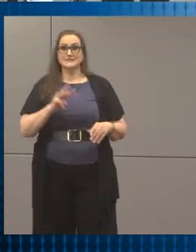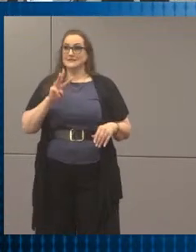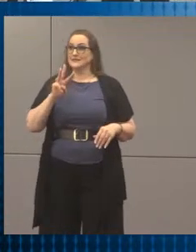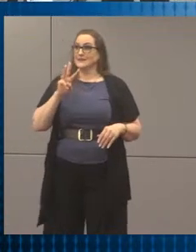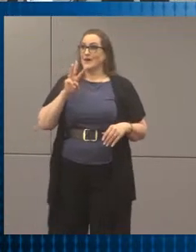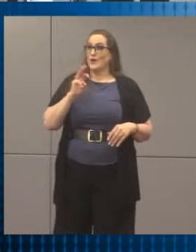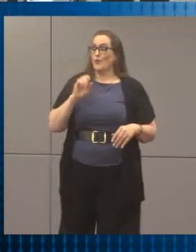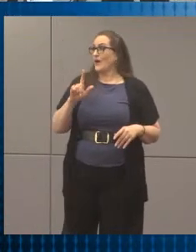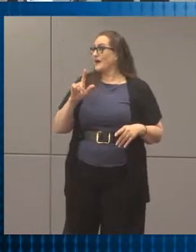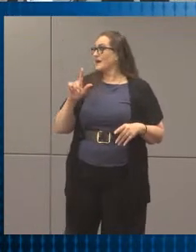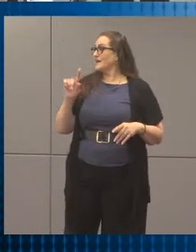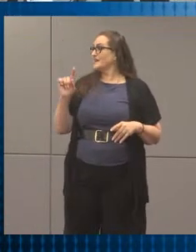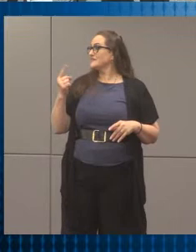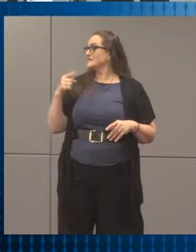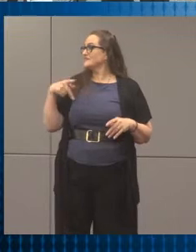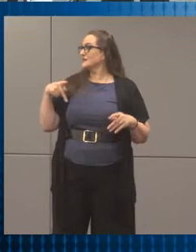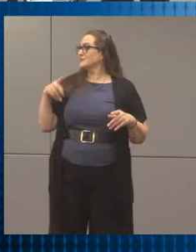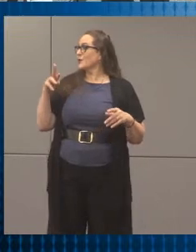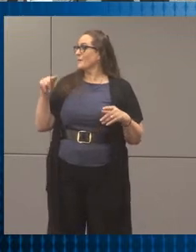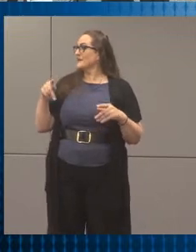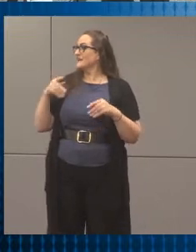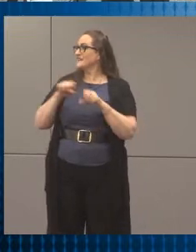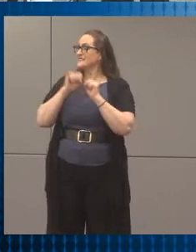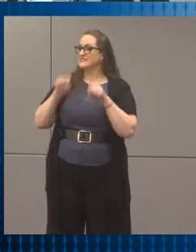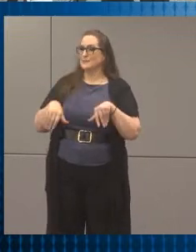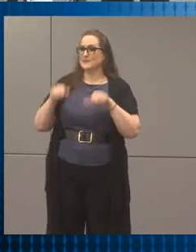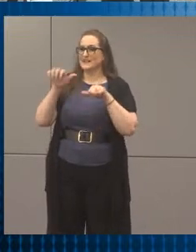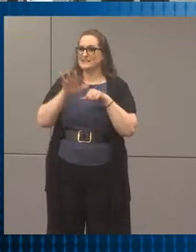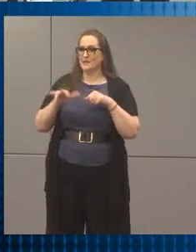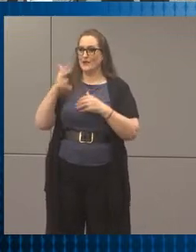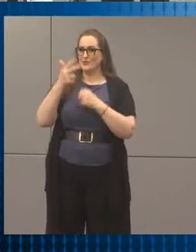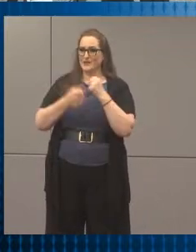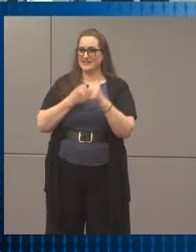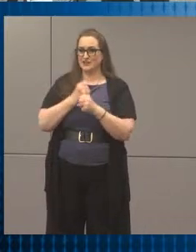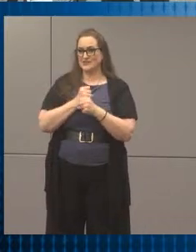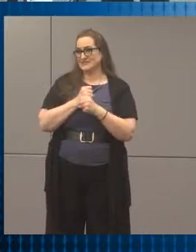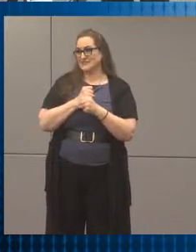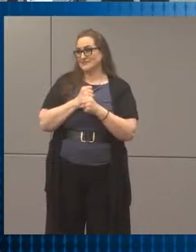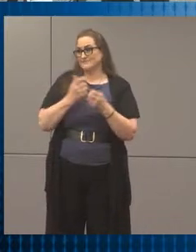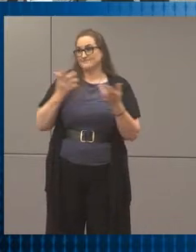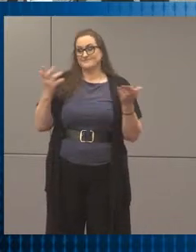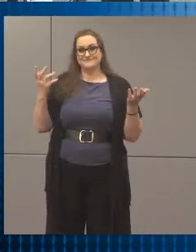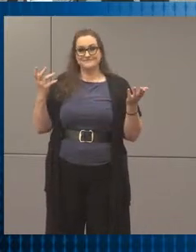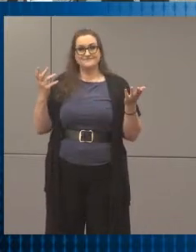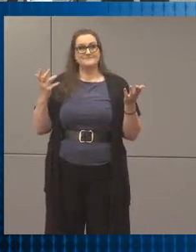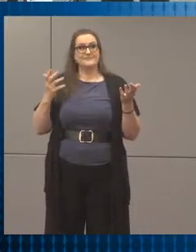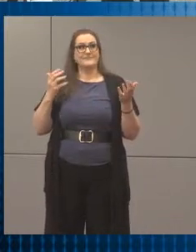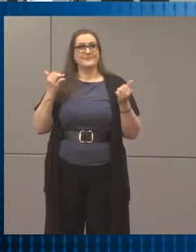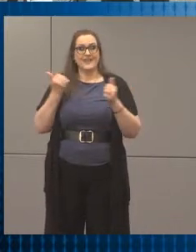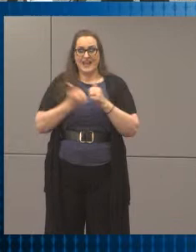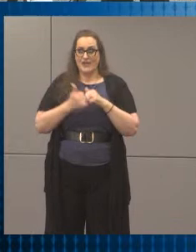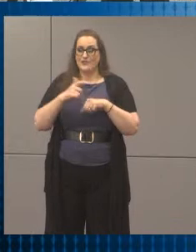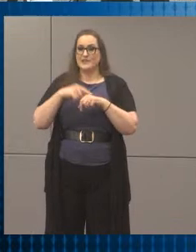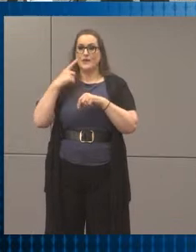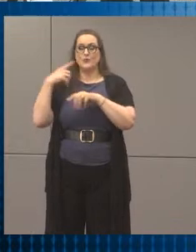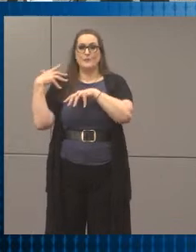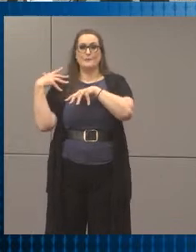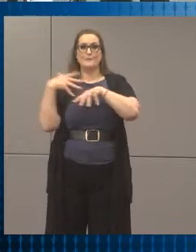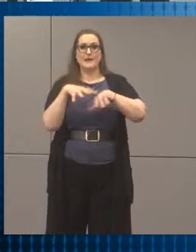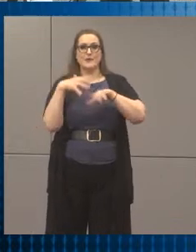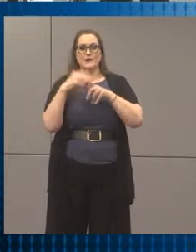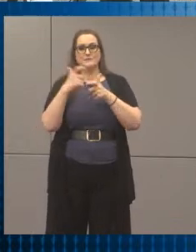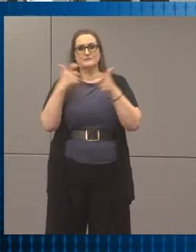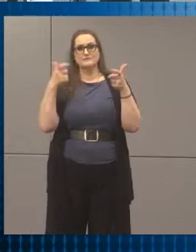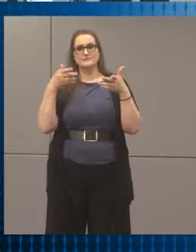Well, just to do our ERP system takes about 3 years. Every time we've ever migrated in a major